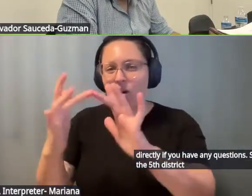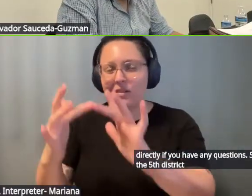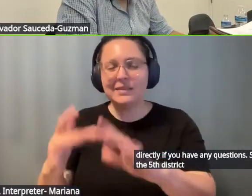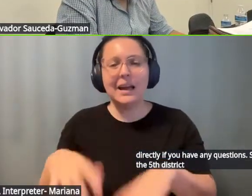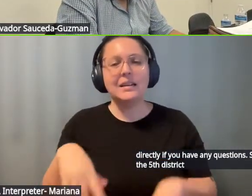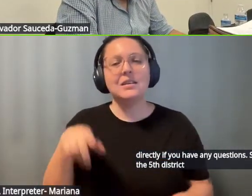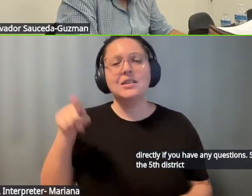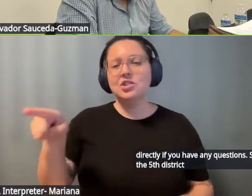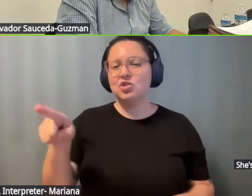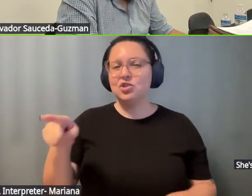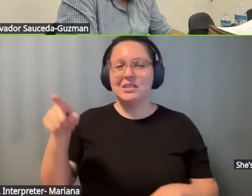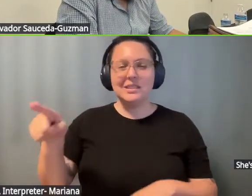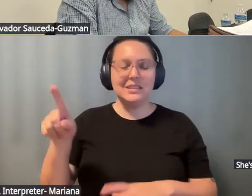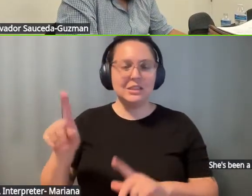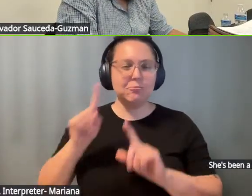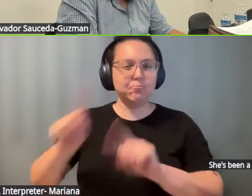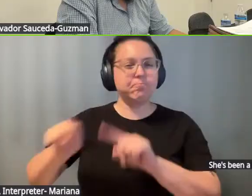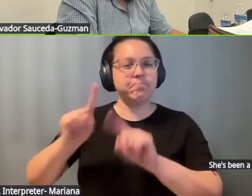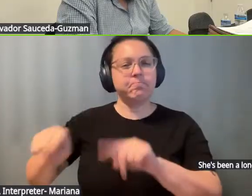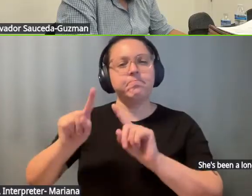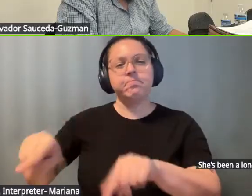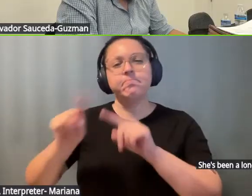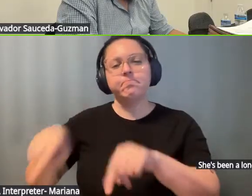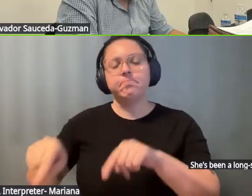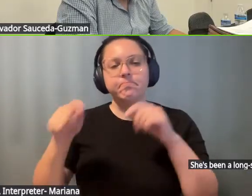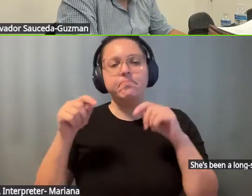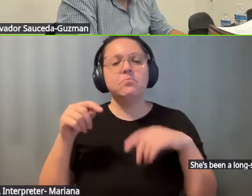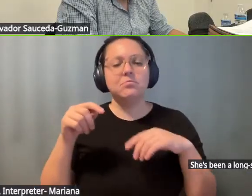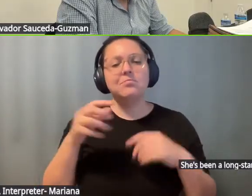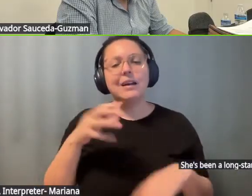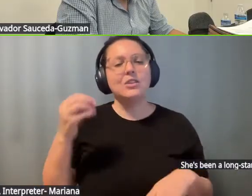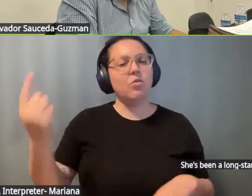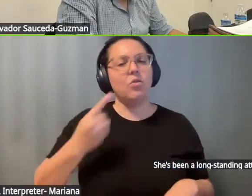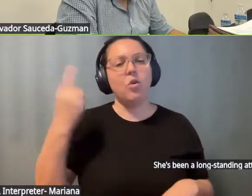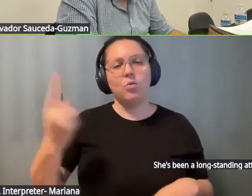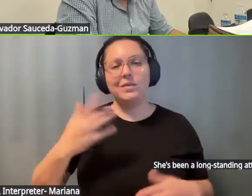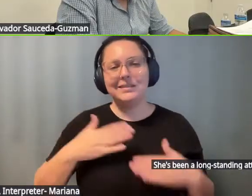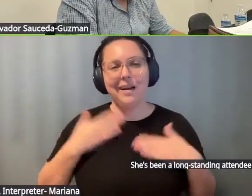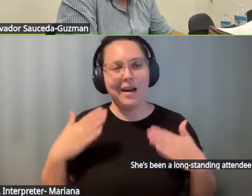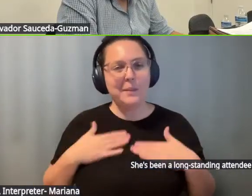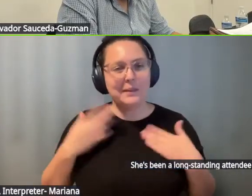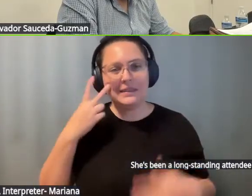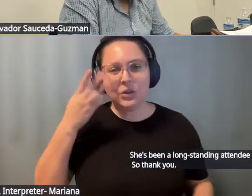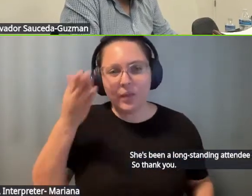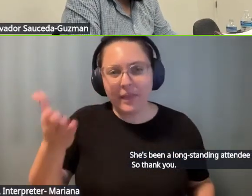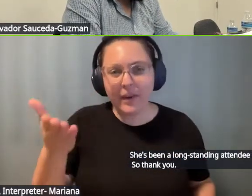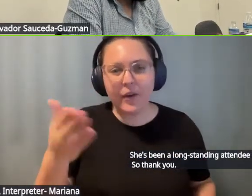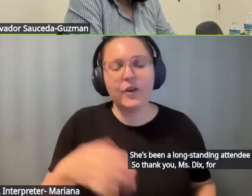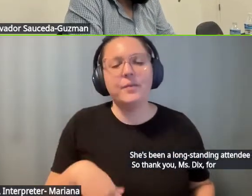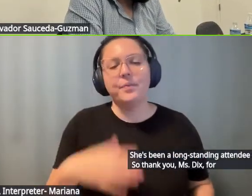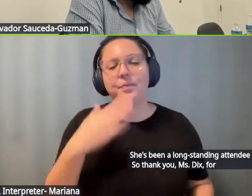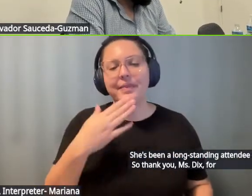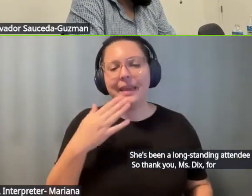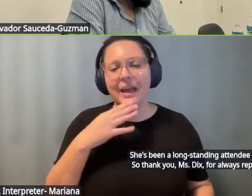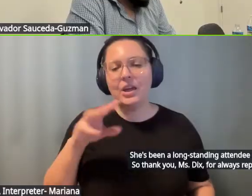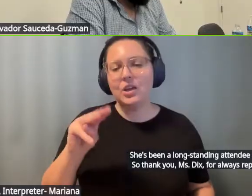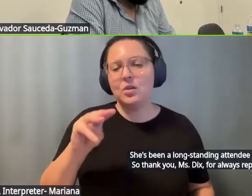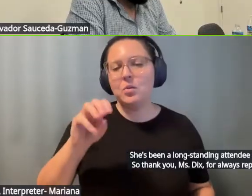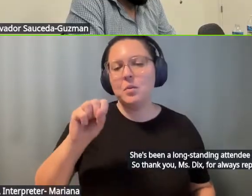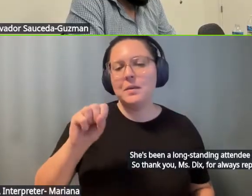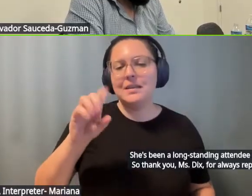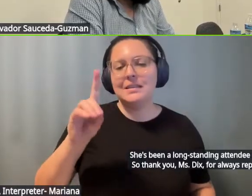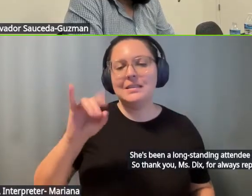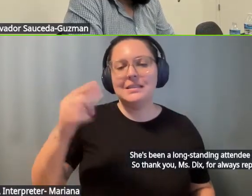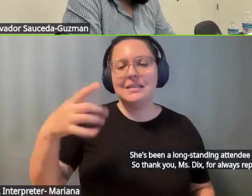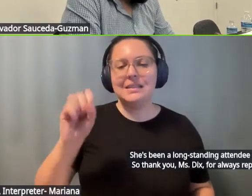been a long-standing attendee of 5D CAC and always happy to see her there. So thank you, Ms. Diggs, for always representing ANC 5D at